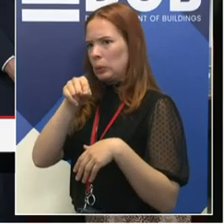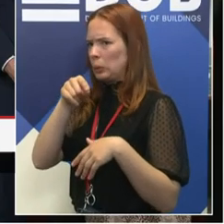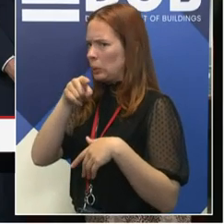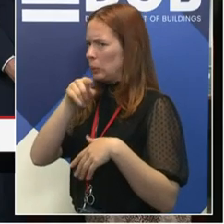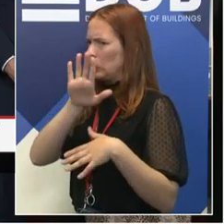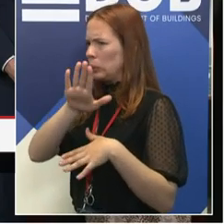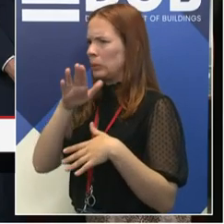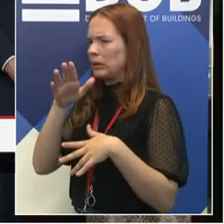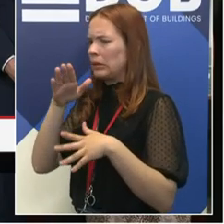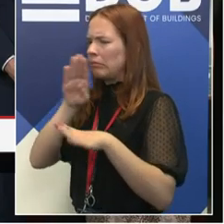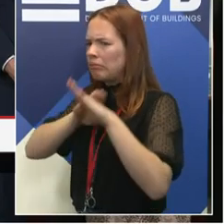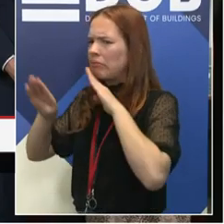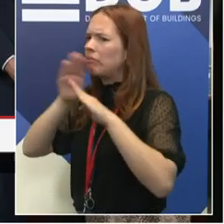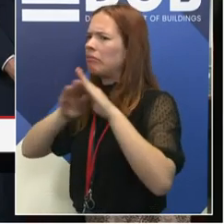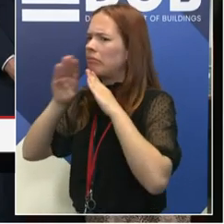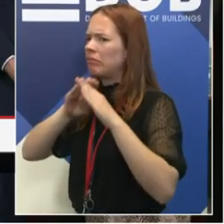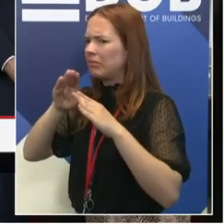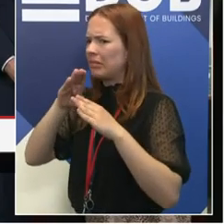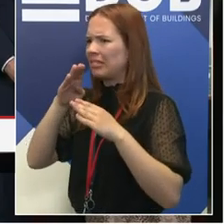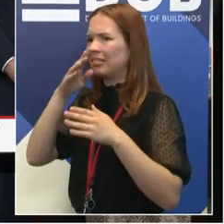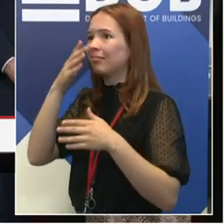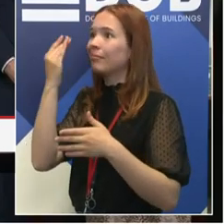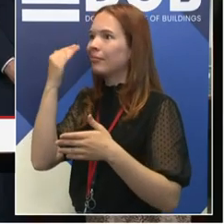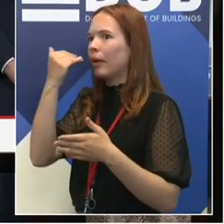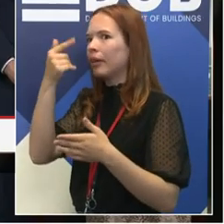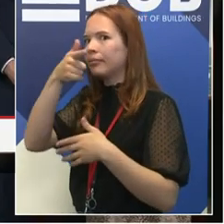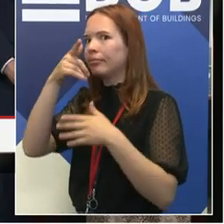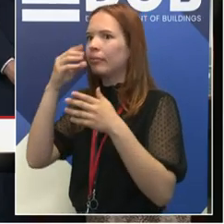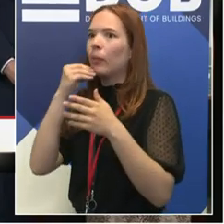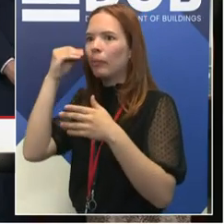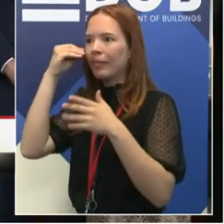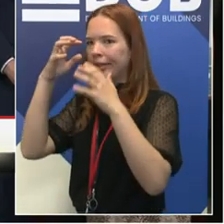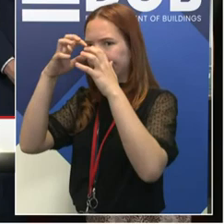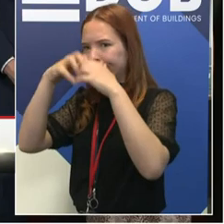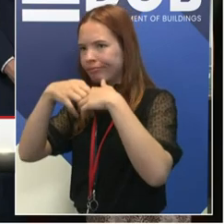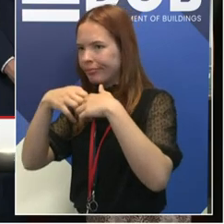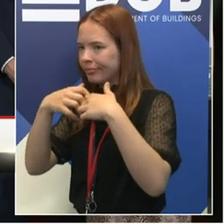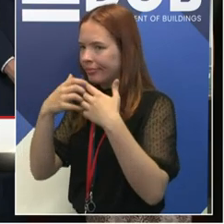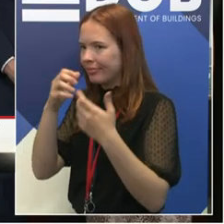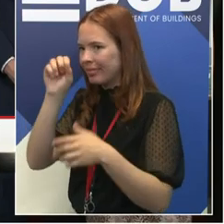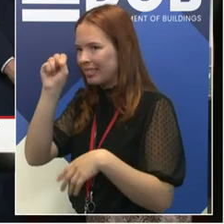risk of falling in that area of Southeast. So how are we preventing,